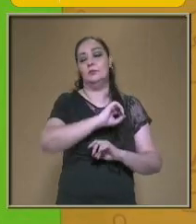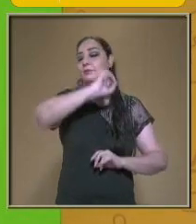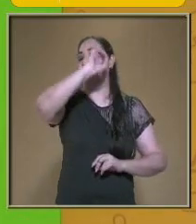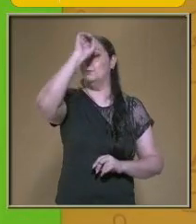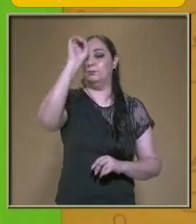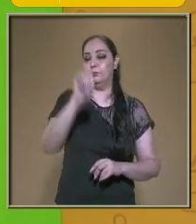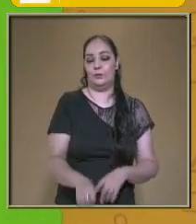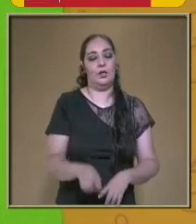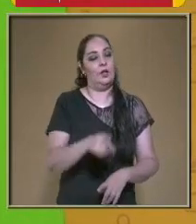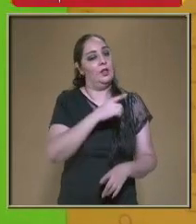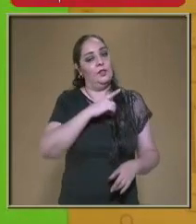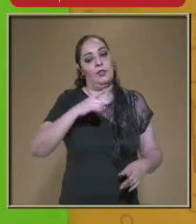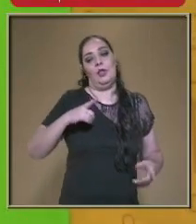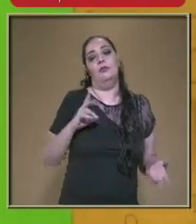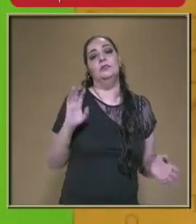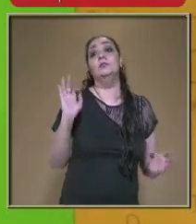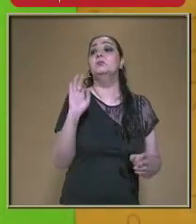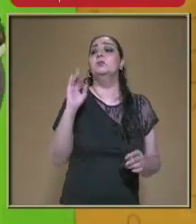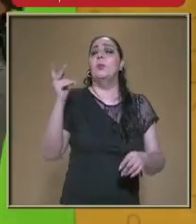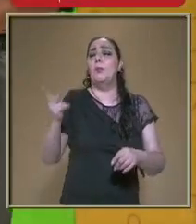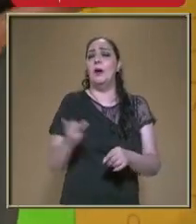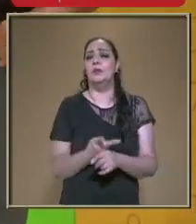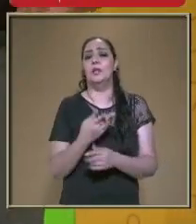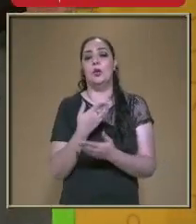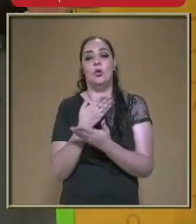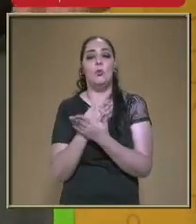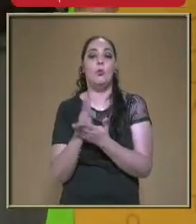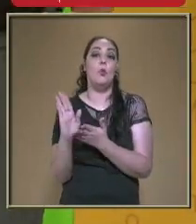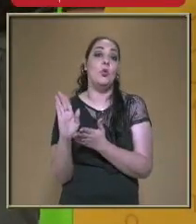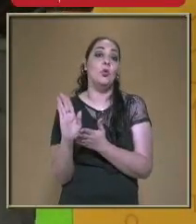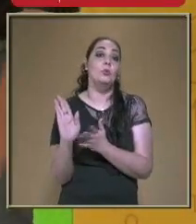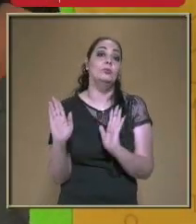obligation. What happened with blue? Okay,